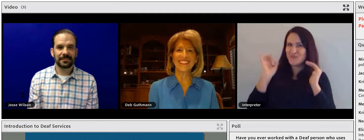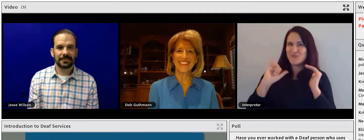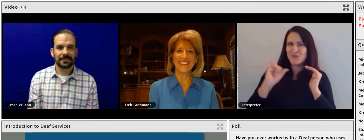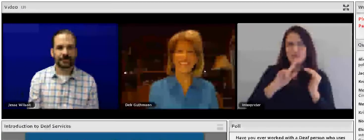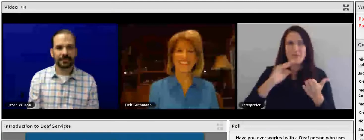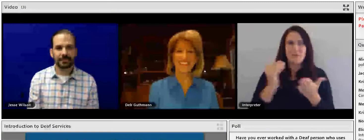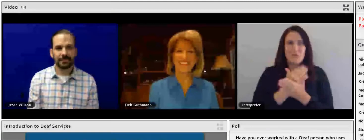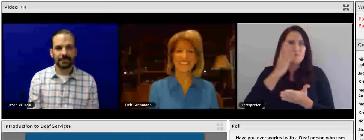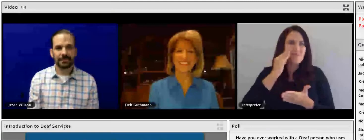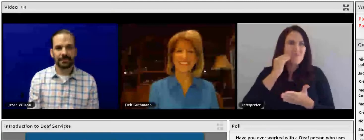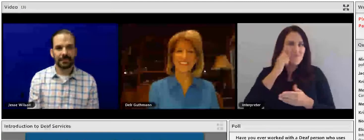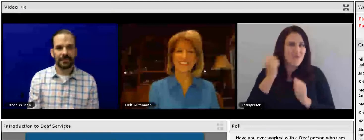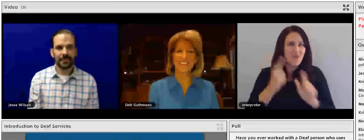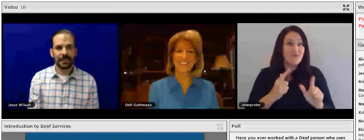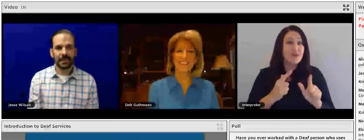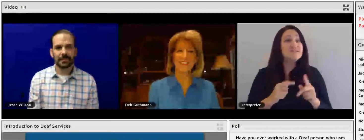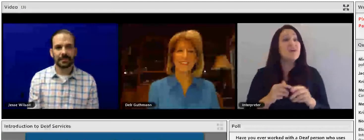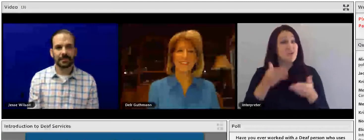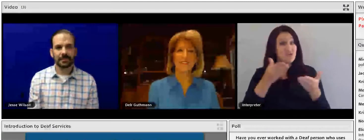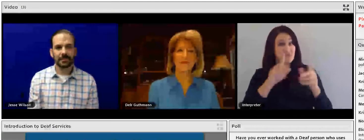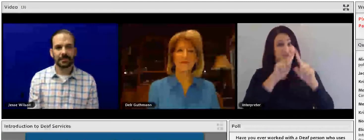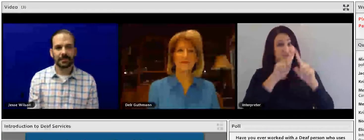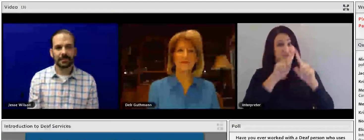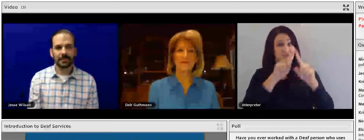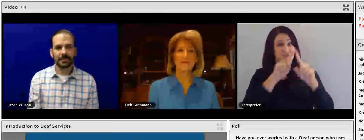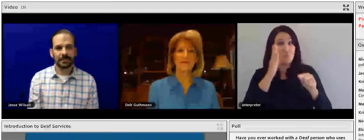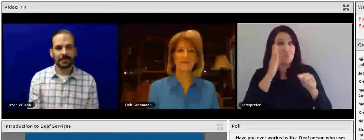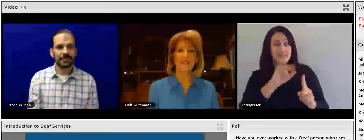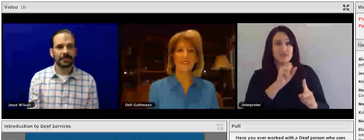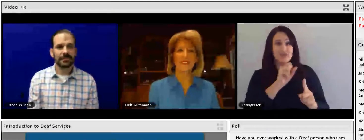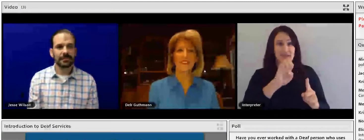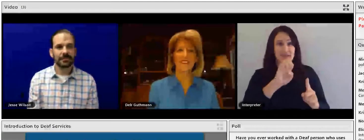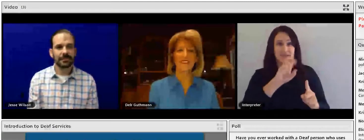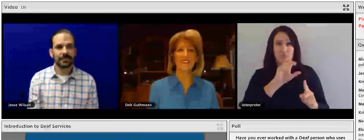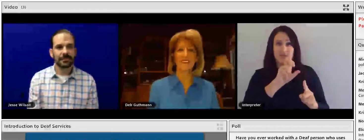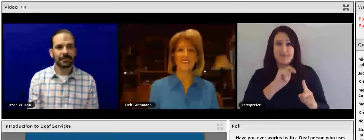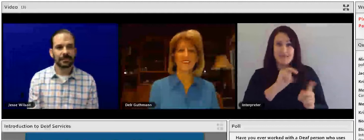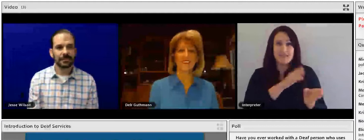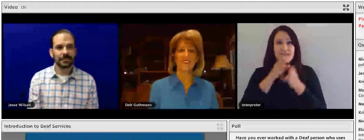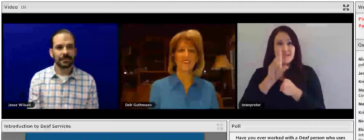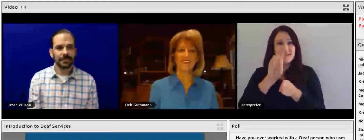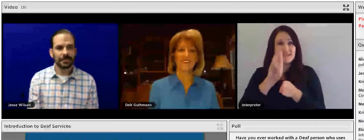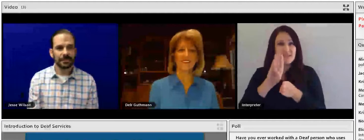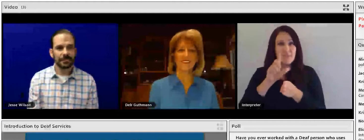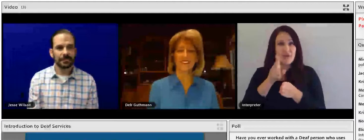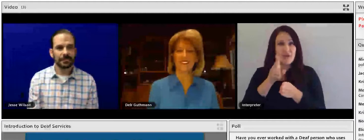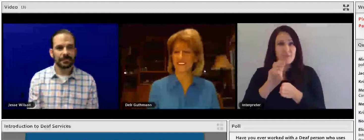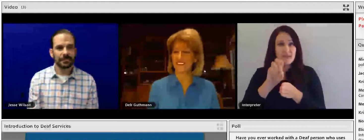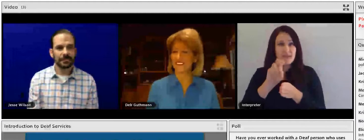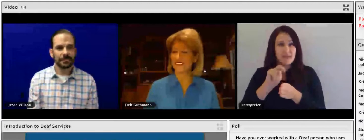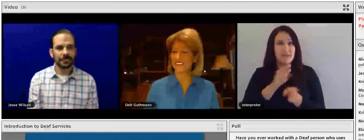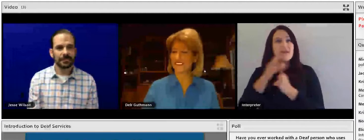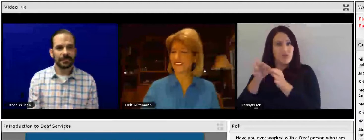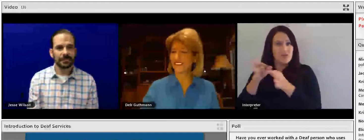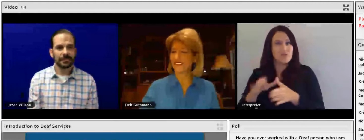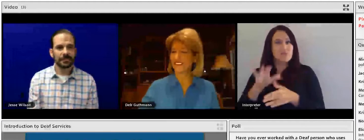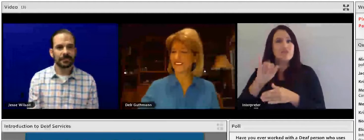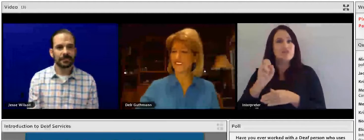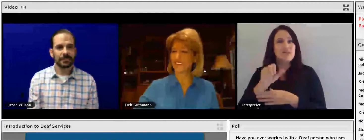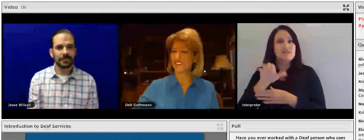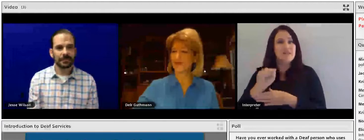your screen, you will see Jesse Wilson, Deb Guthman, and our interpreter, Jessica Mingus. You also